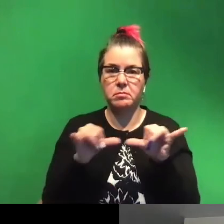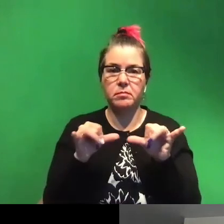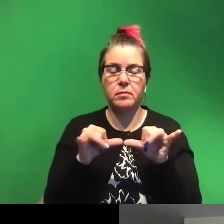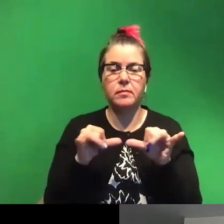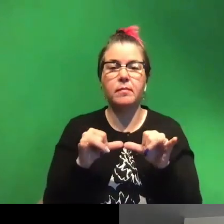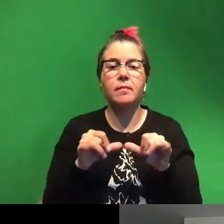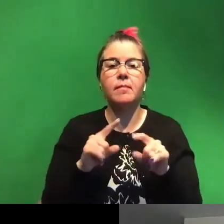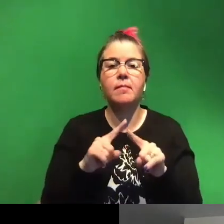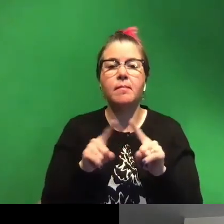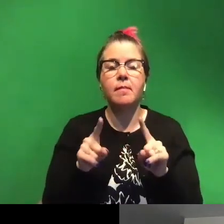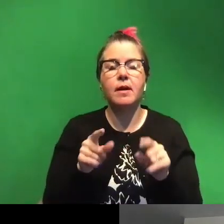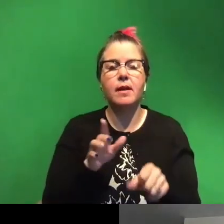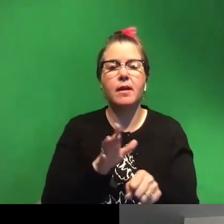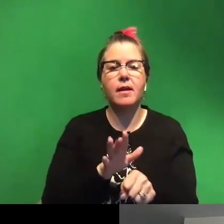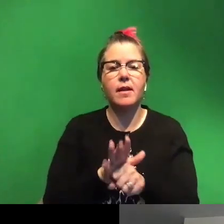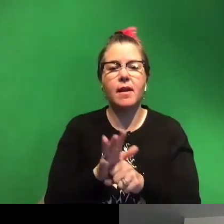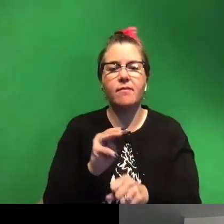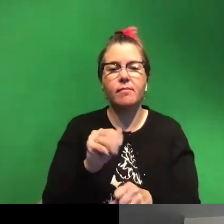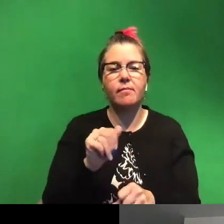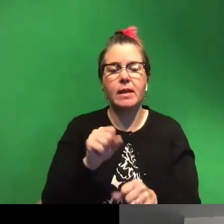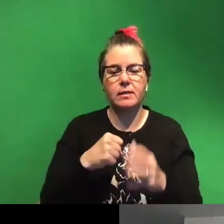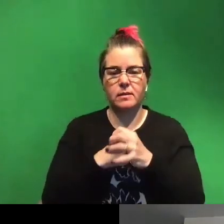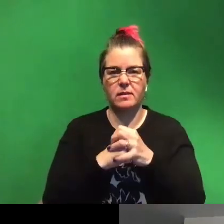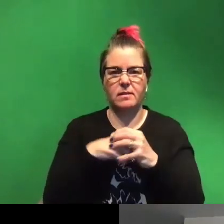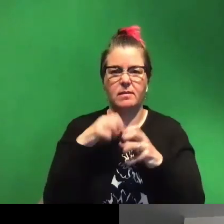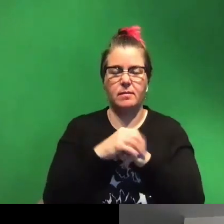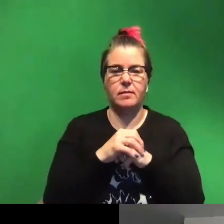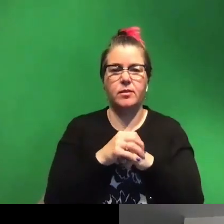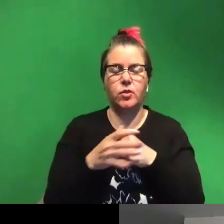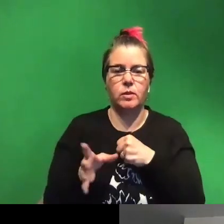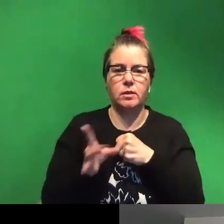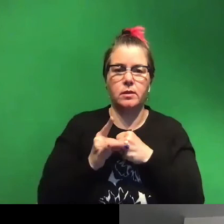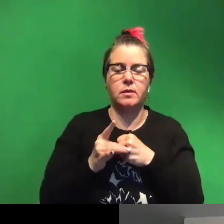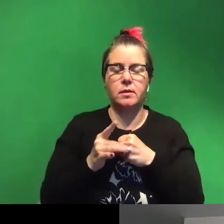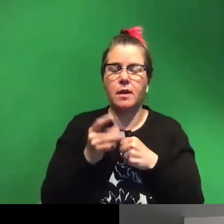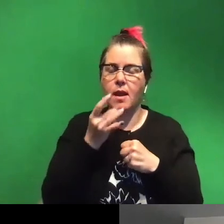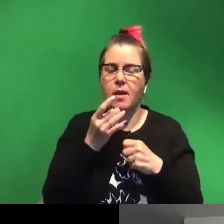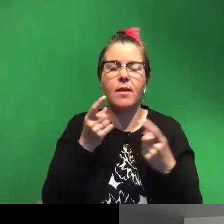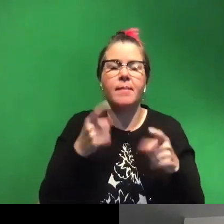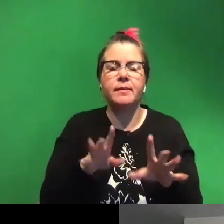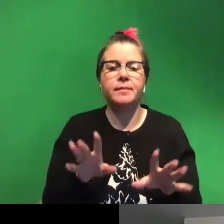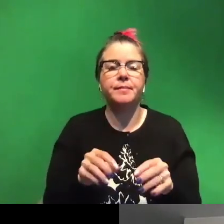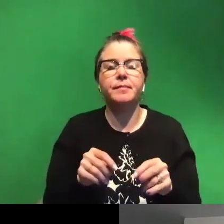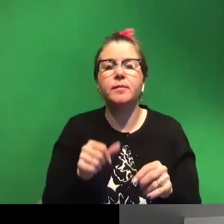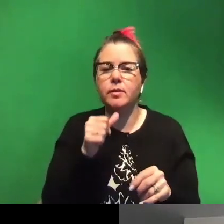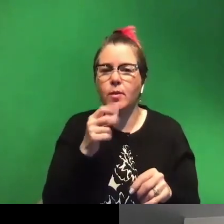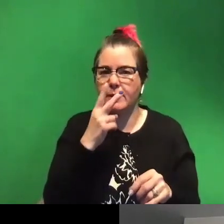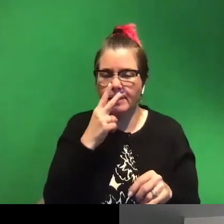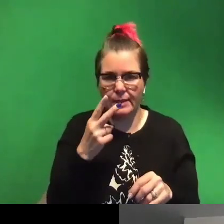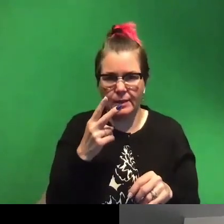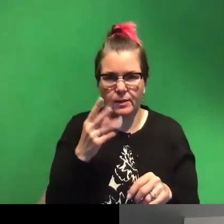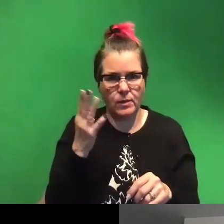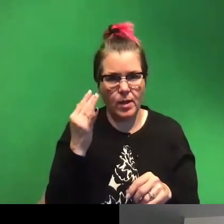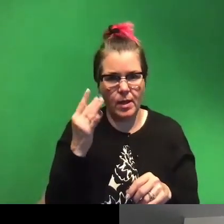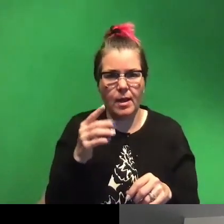has enough mass to attract the light. So what happens is like we don't see it because the light